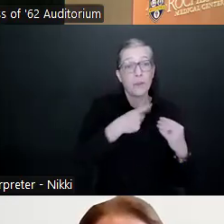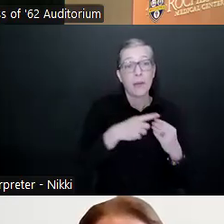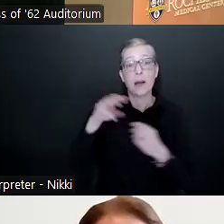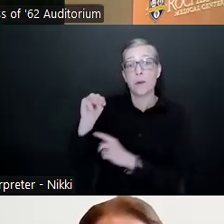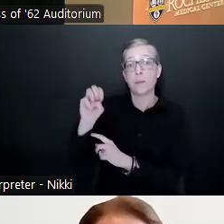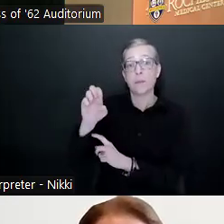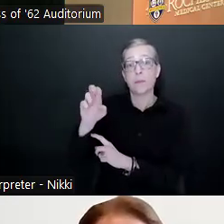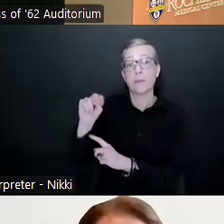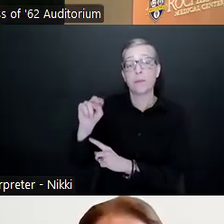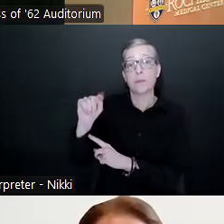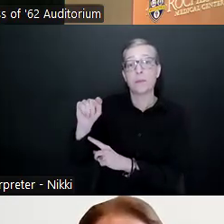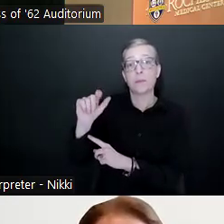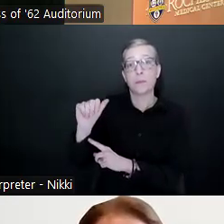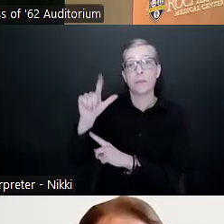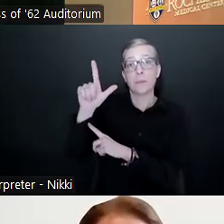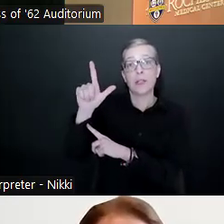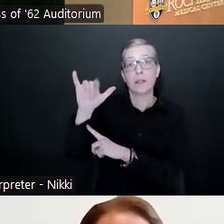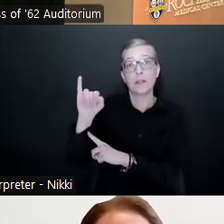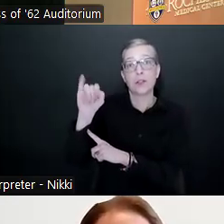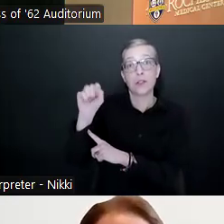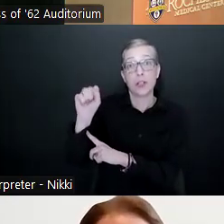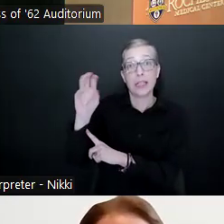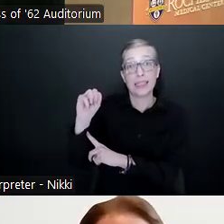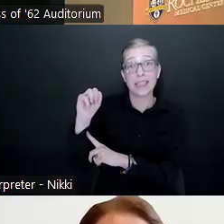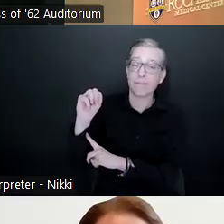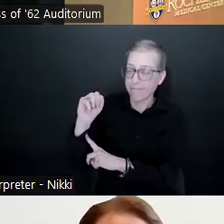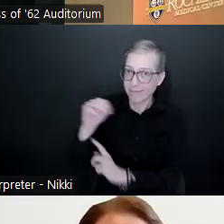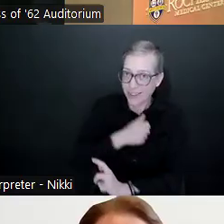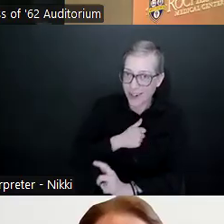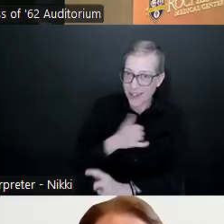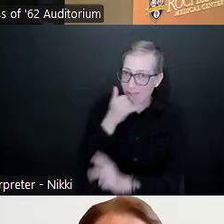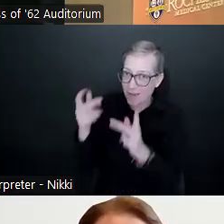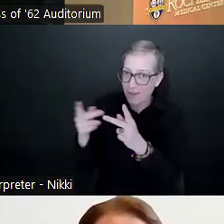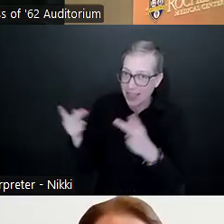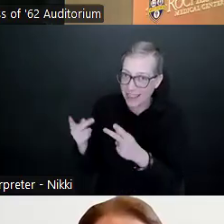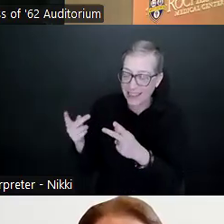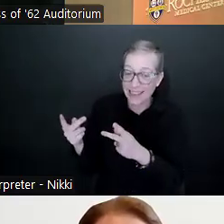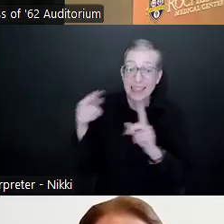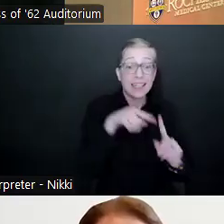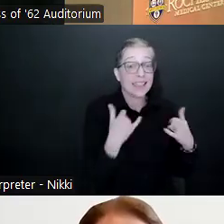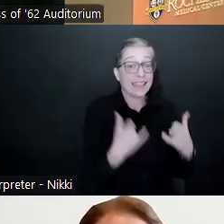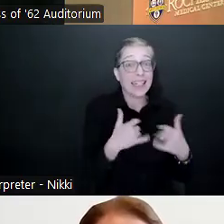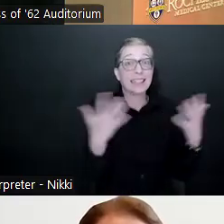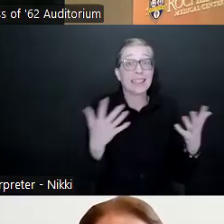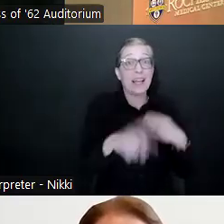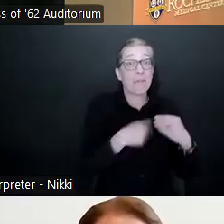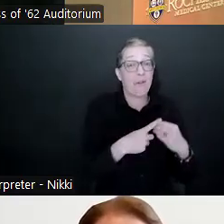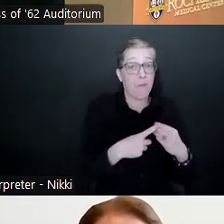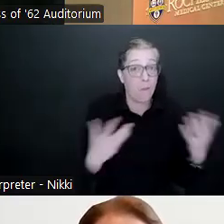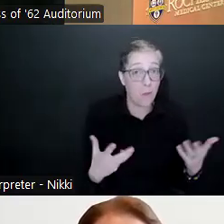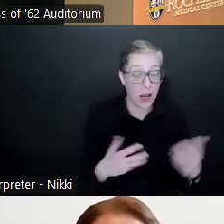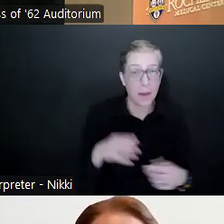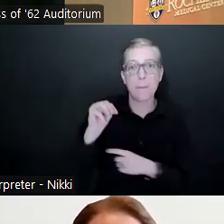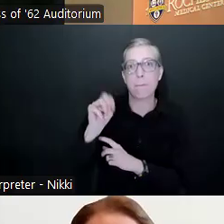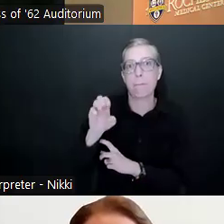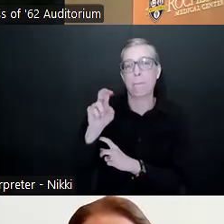to disappoint you. You're in the wrong place. But this ground round is about mentalizing, which does allow you to read minds,